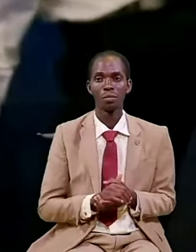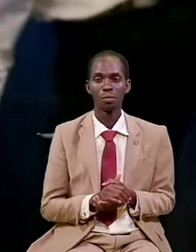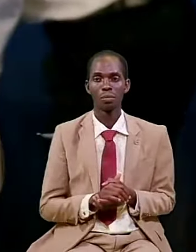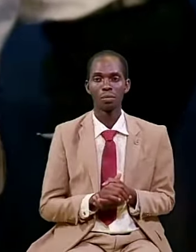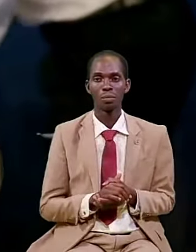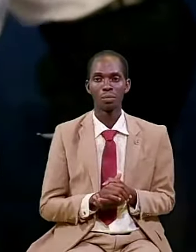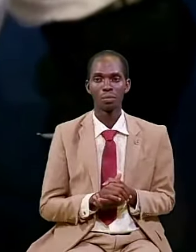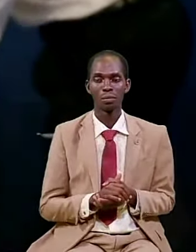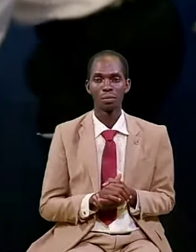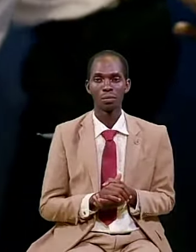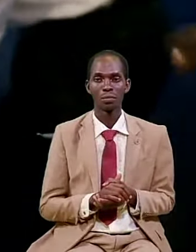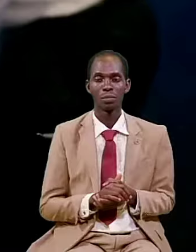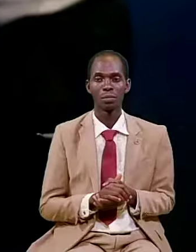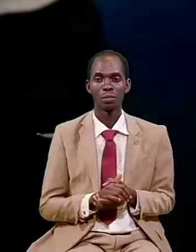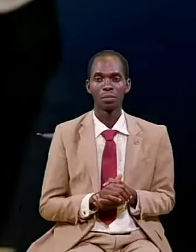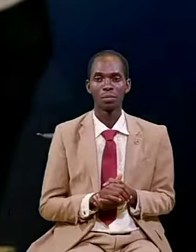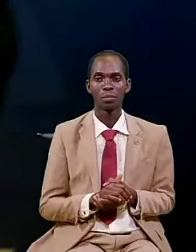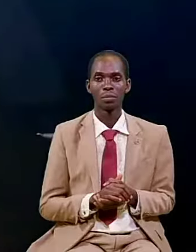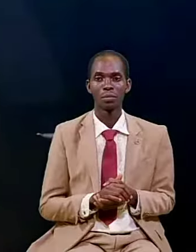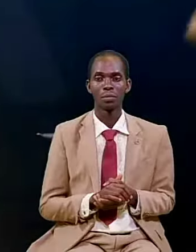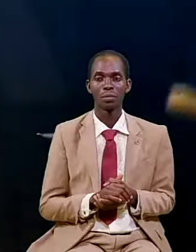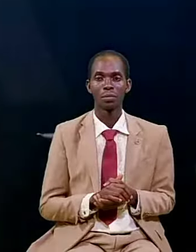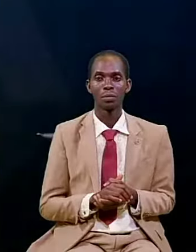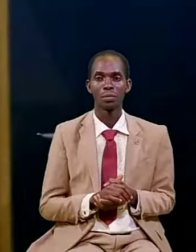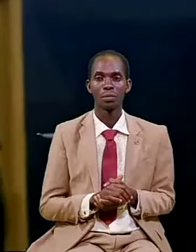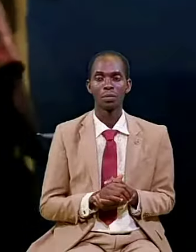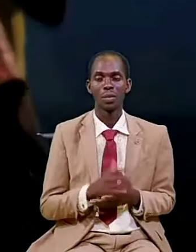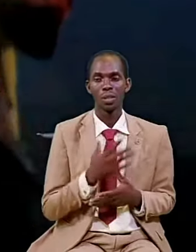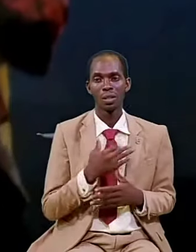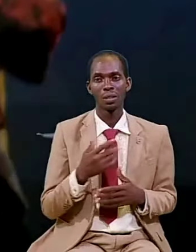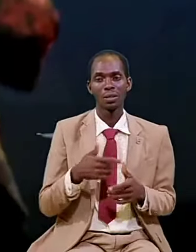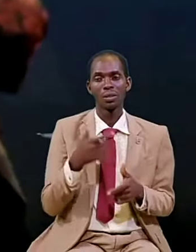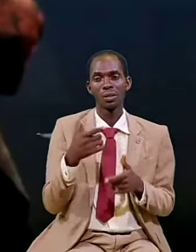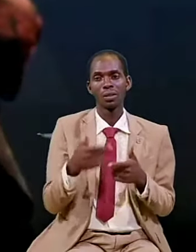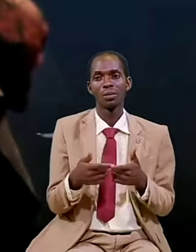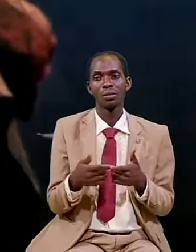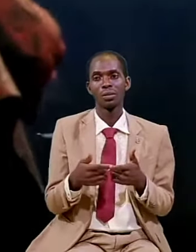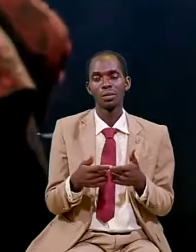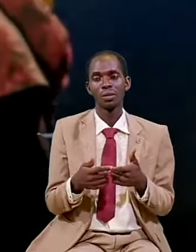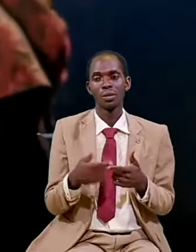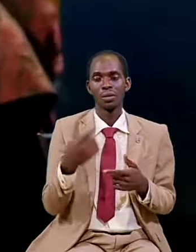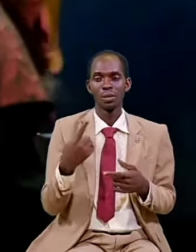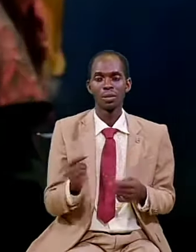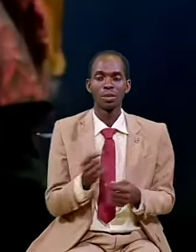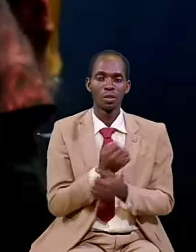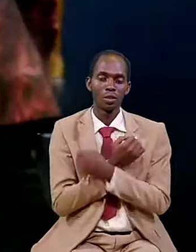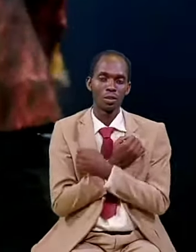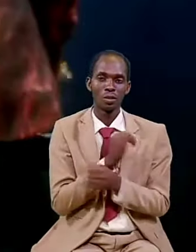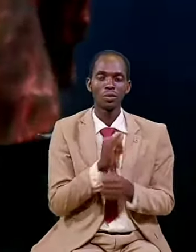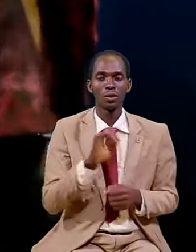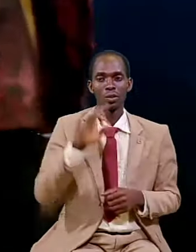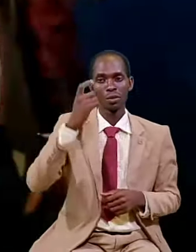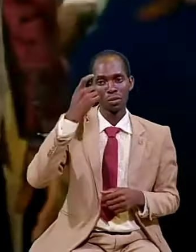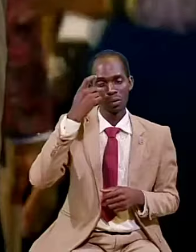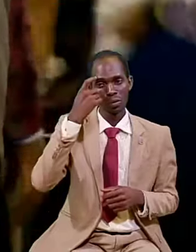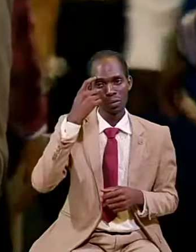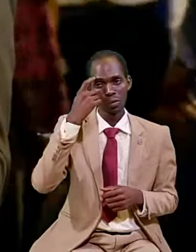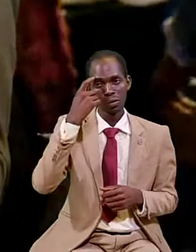Agin Kefas, and after that our dear governor will also make